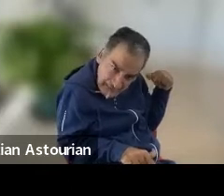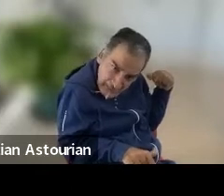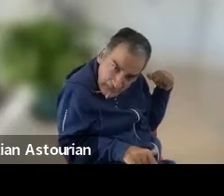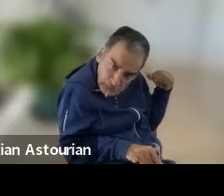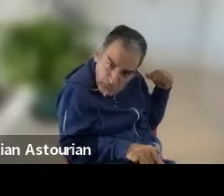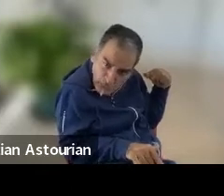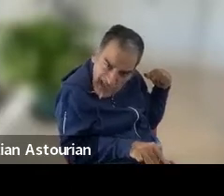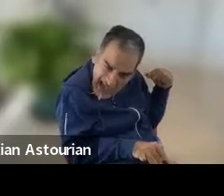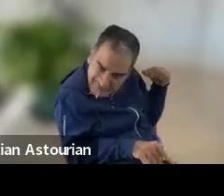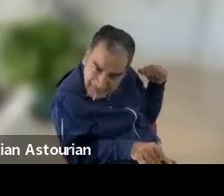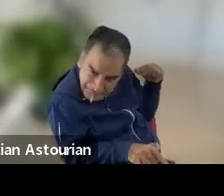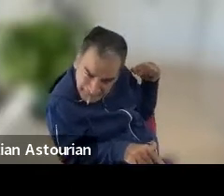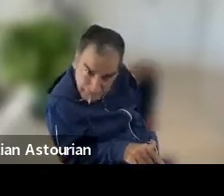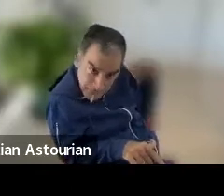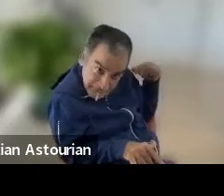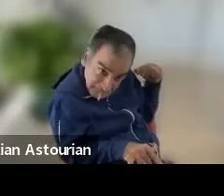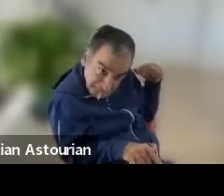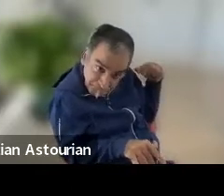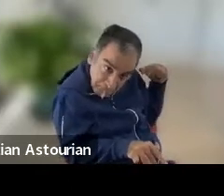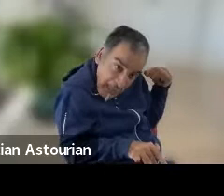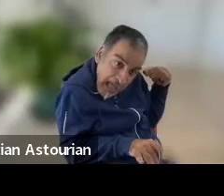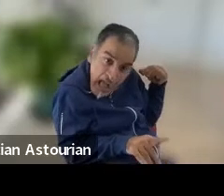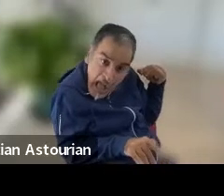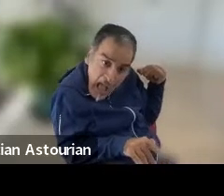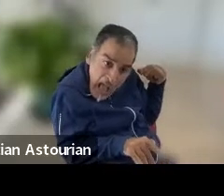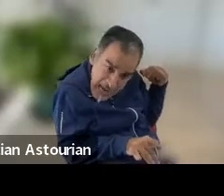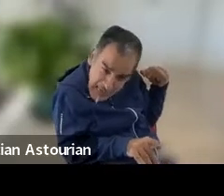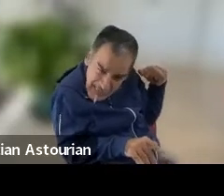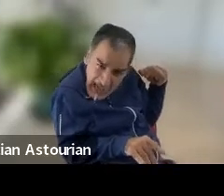COVID-19 to other people.